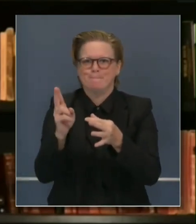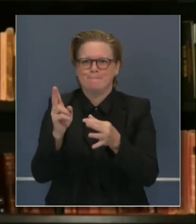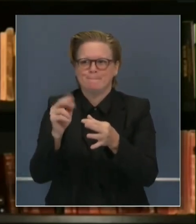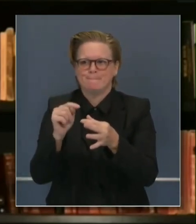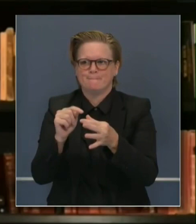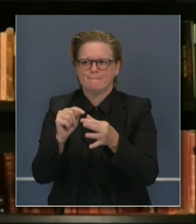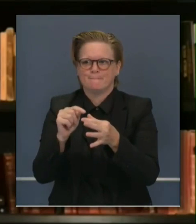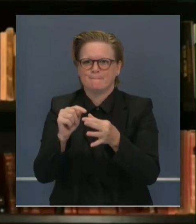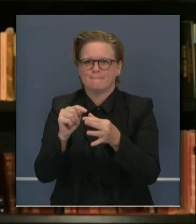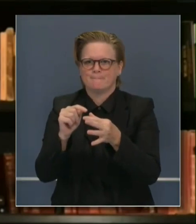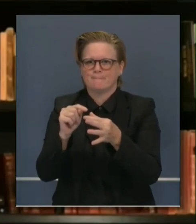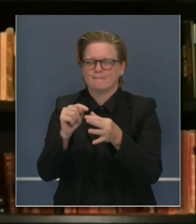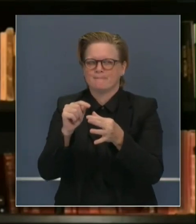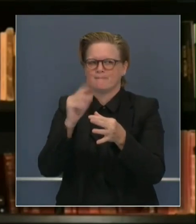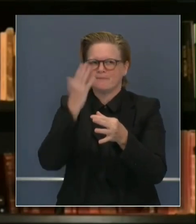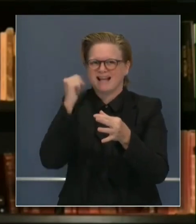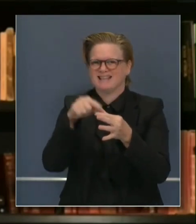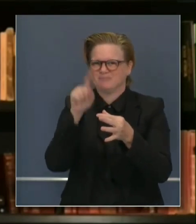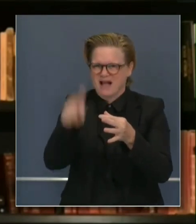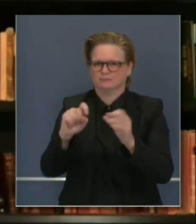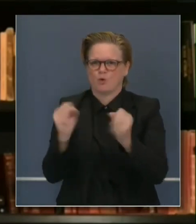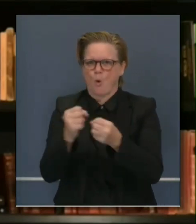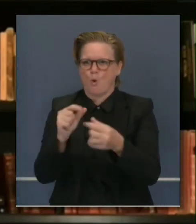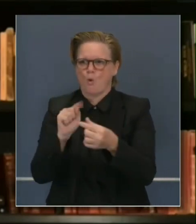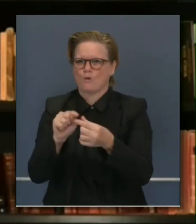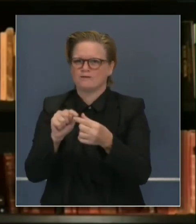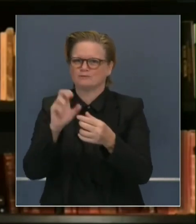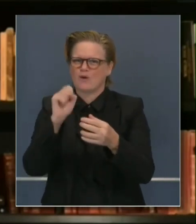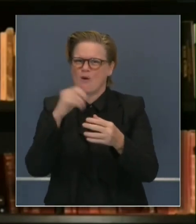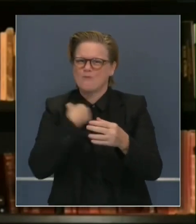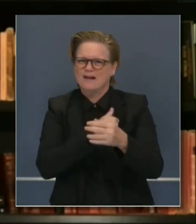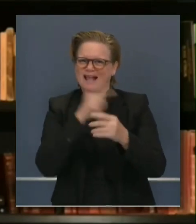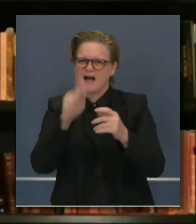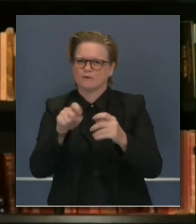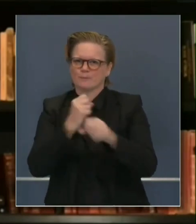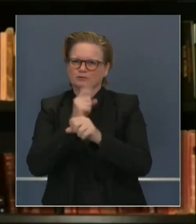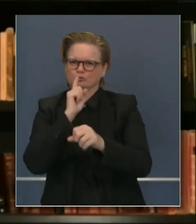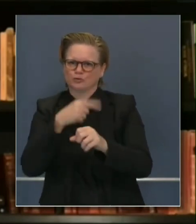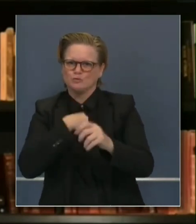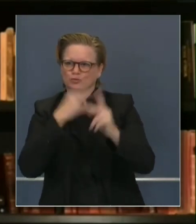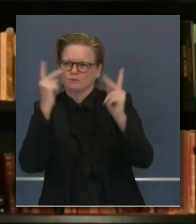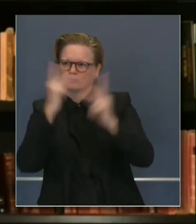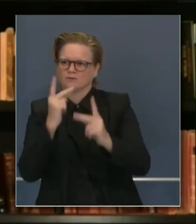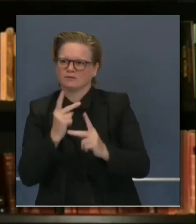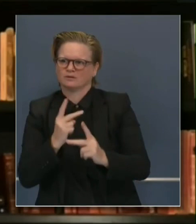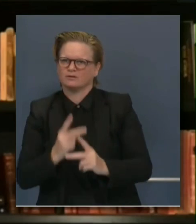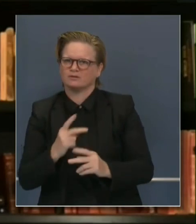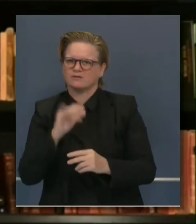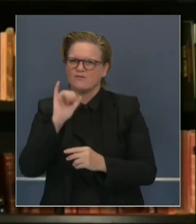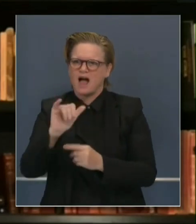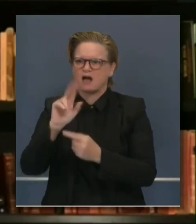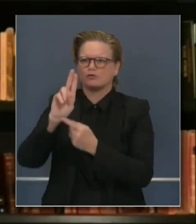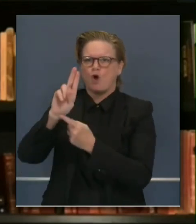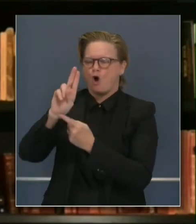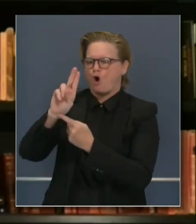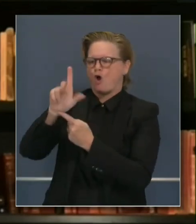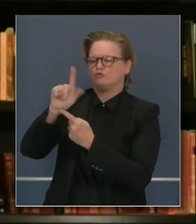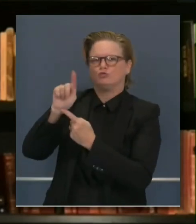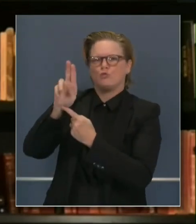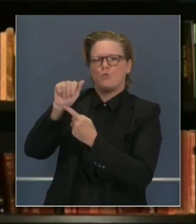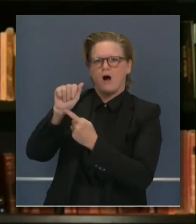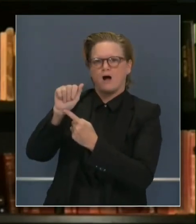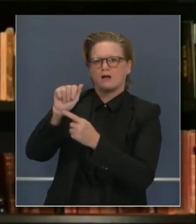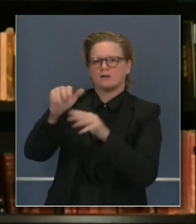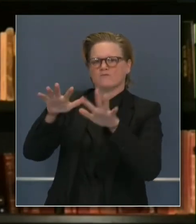That is going to be a challenge. That is a struggle with these ultra low vaccines in terms of the storage requirements. Easier